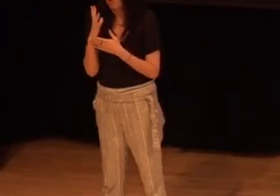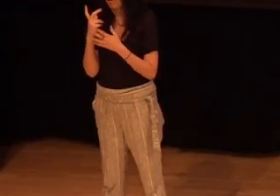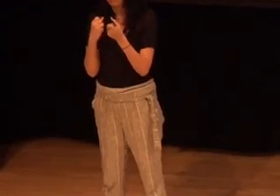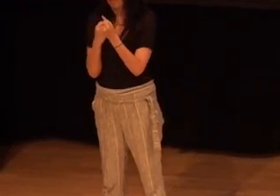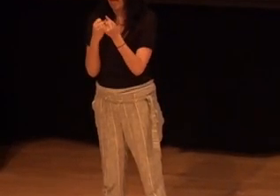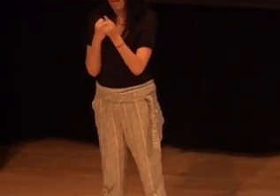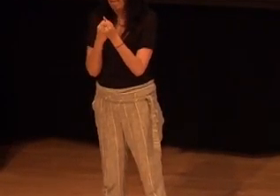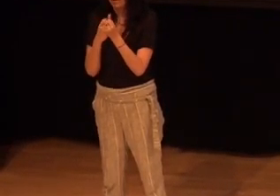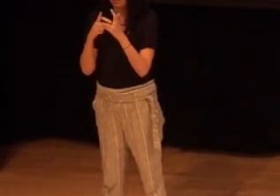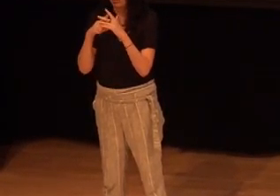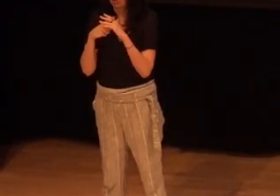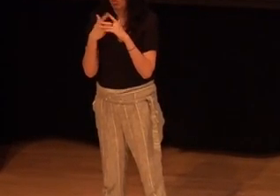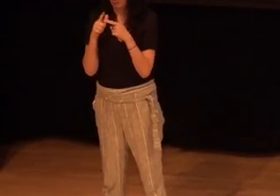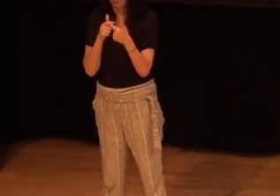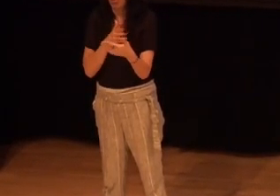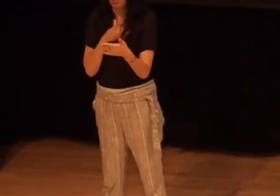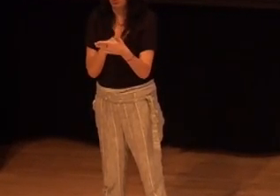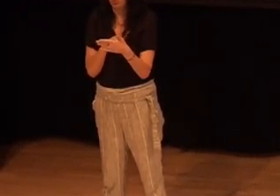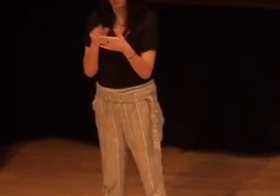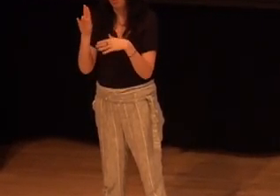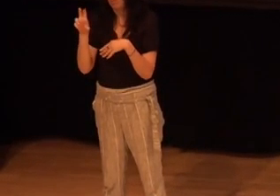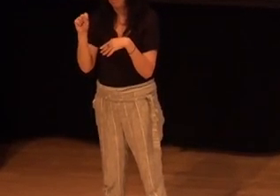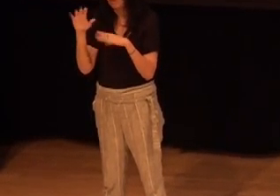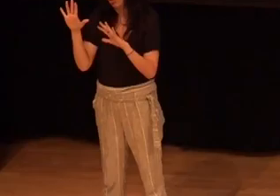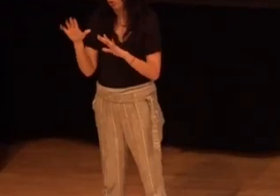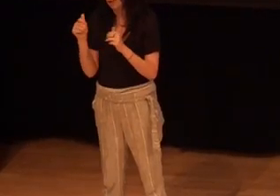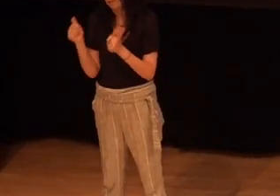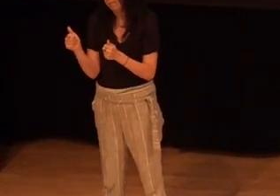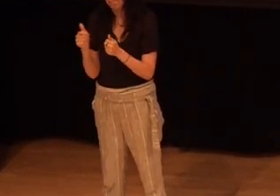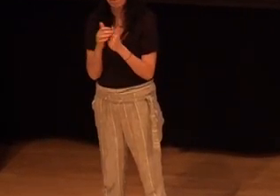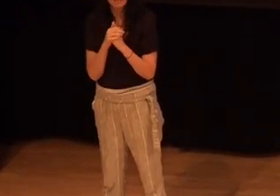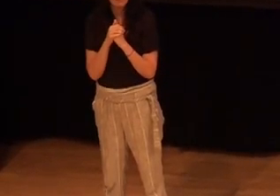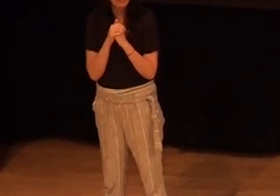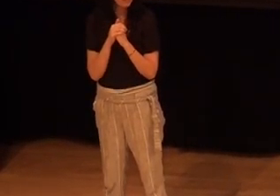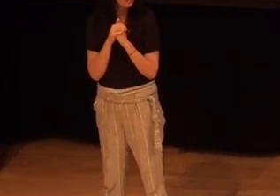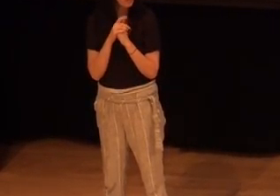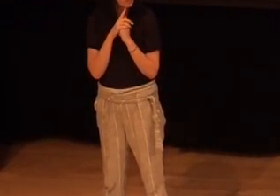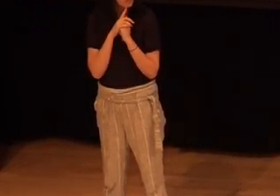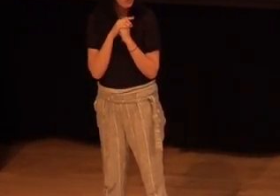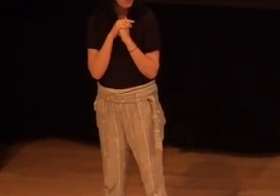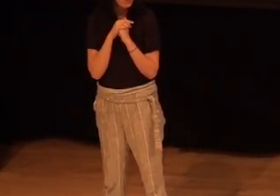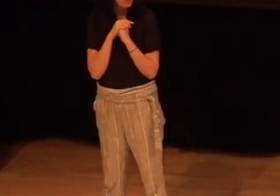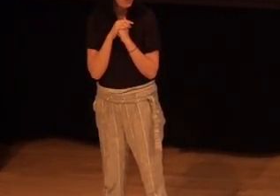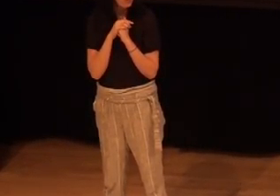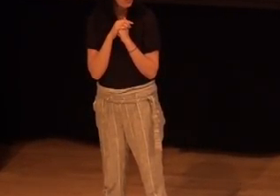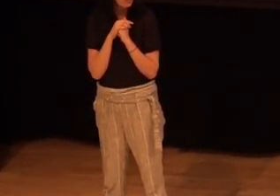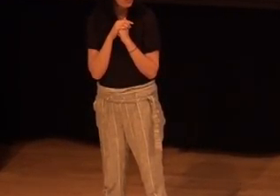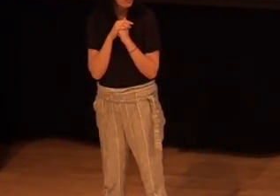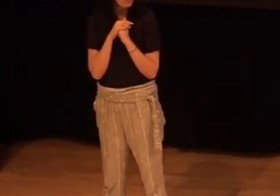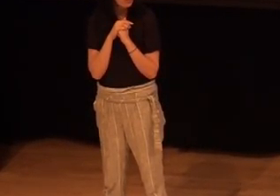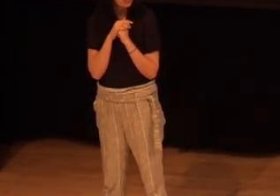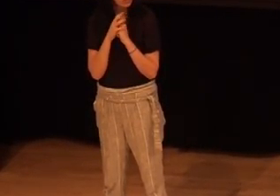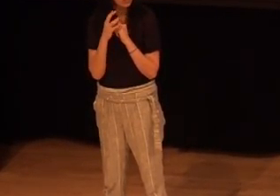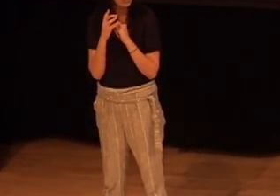are implementing this suit. The buses are great, but I think there's a couple of different ways to